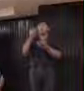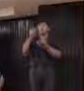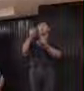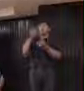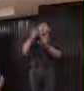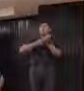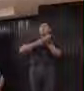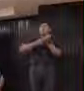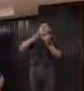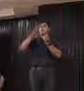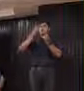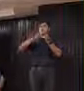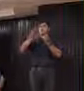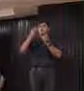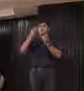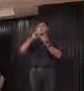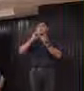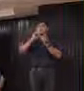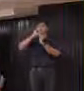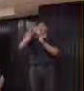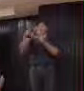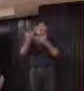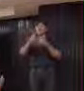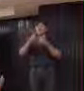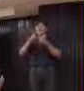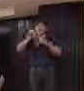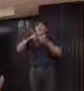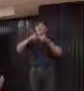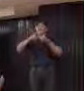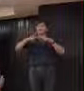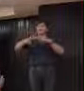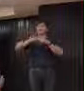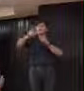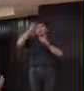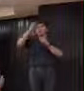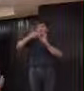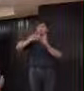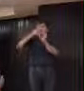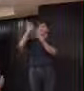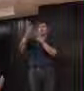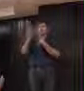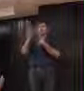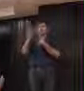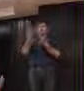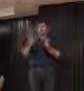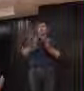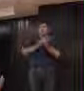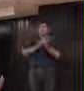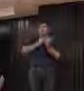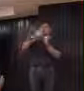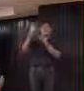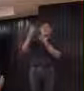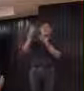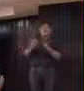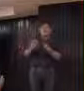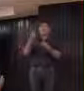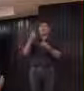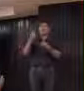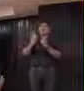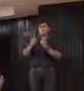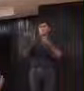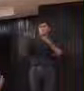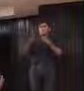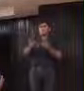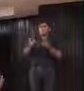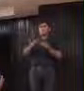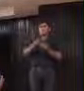to the Election Commission of India that, look, this is my report, and we need to have a repo as a returning officer? That's